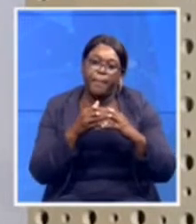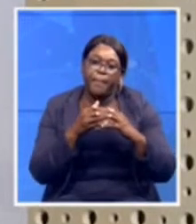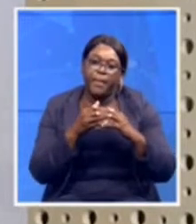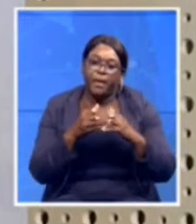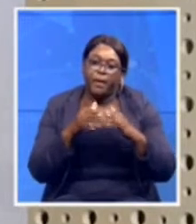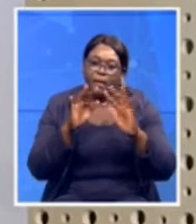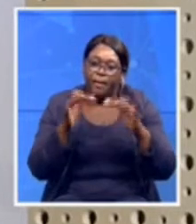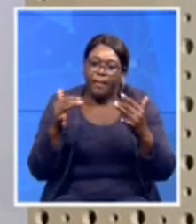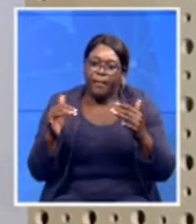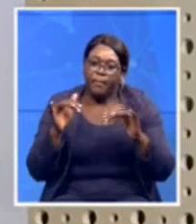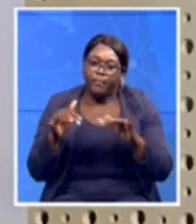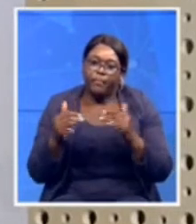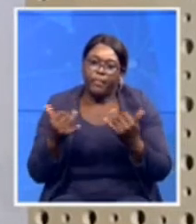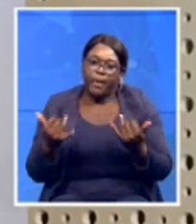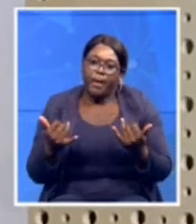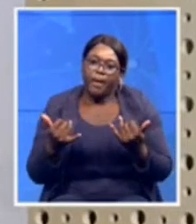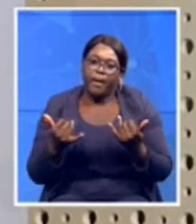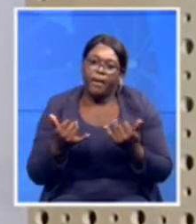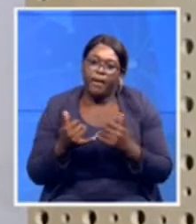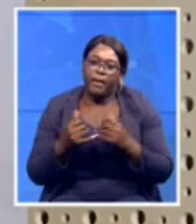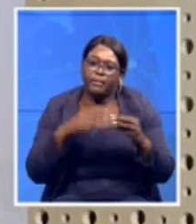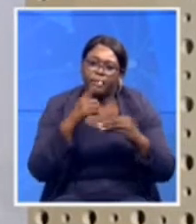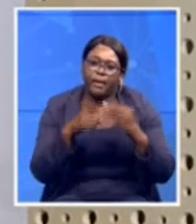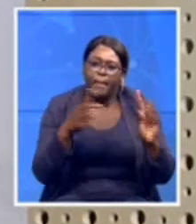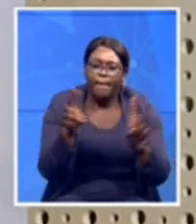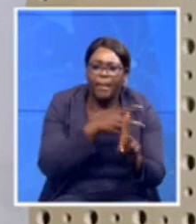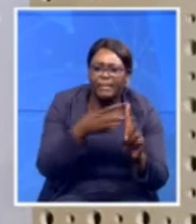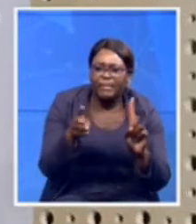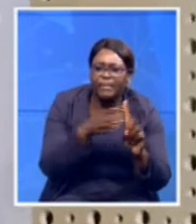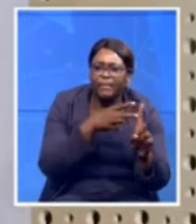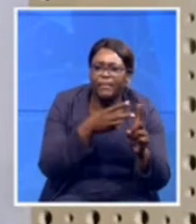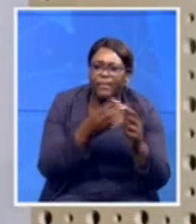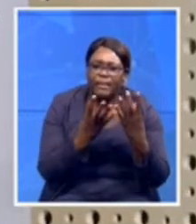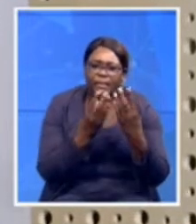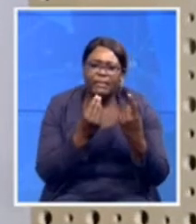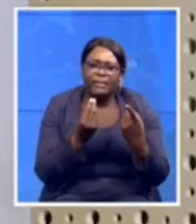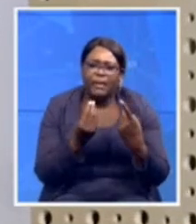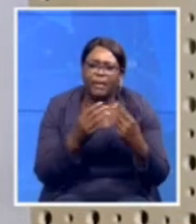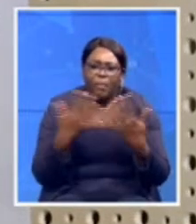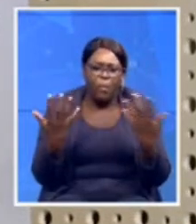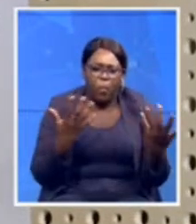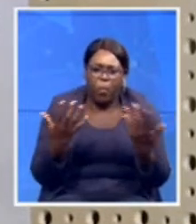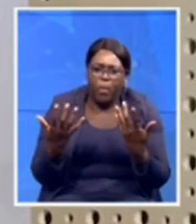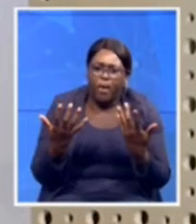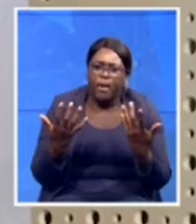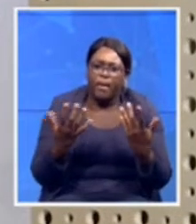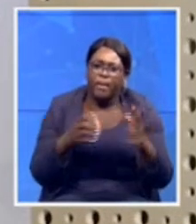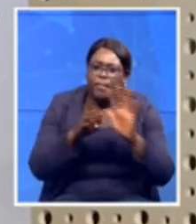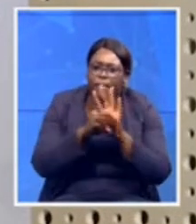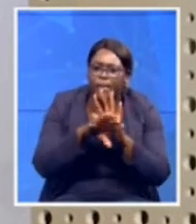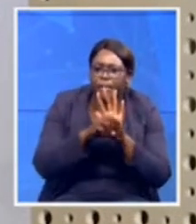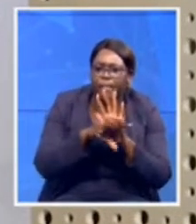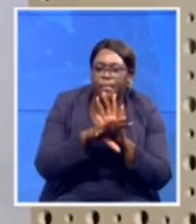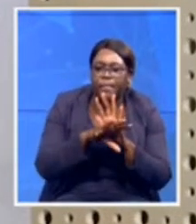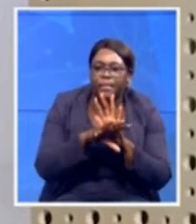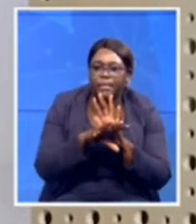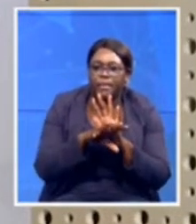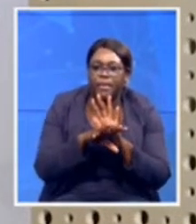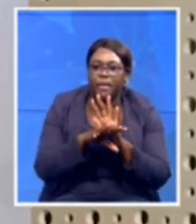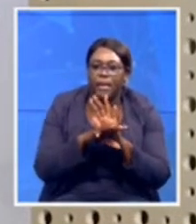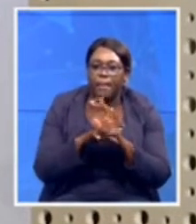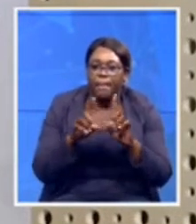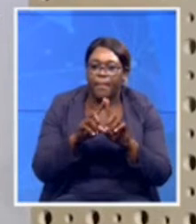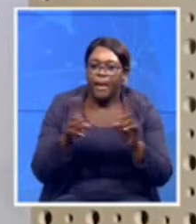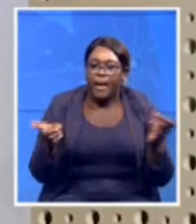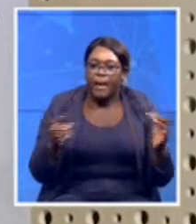platforms? As a country, we could have chosen the option of shutting them down, as they have done in other countries. But we didn't do that. We still had to respect the constitutional